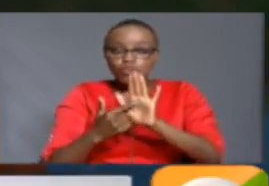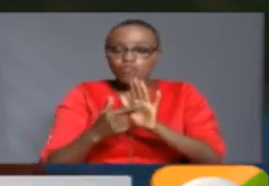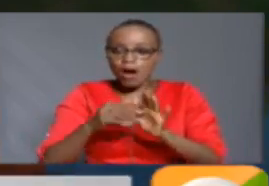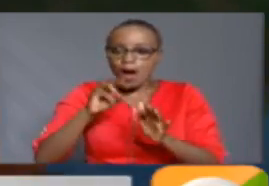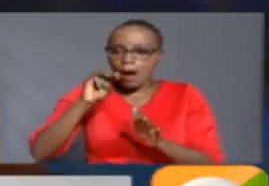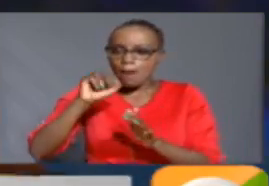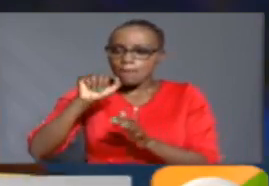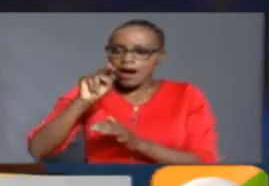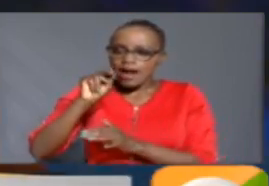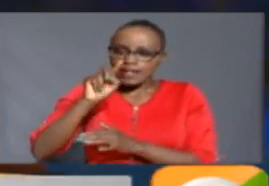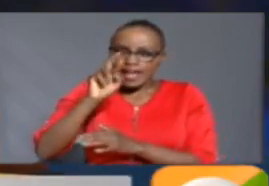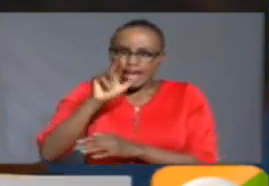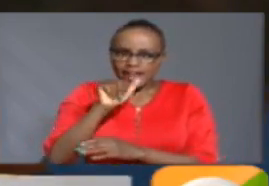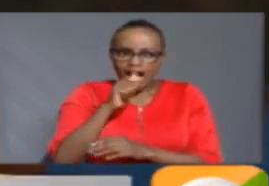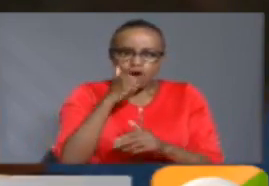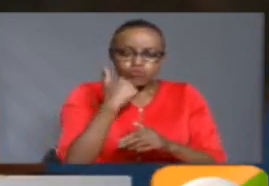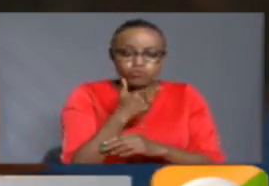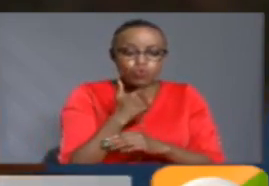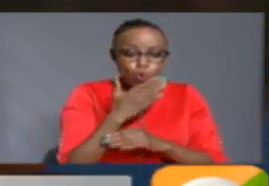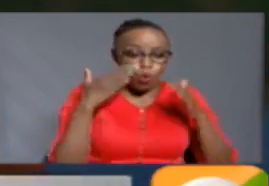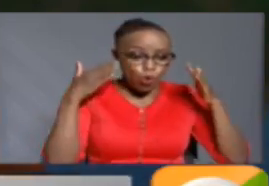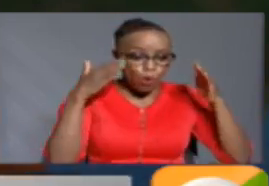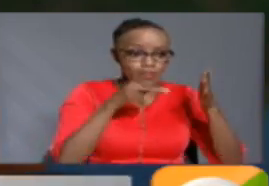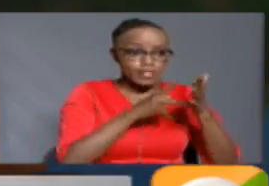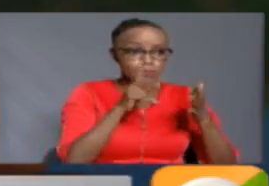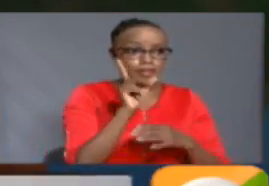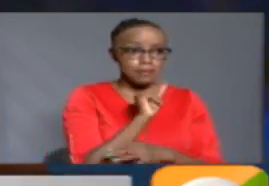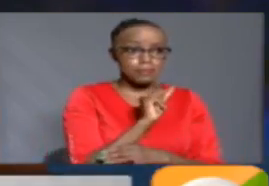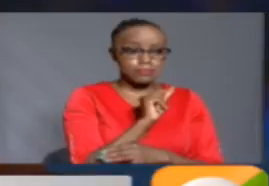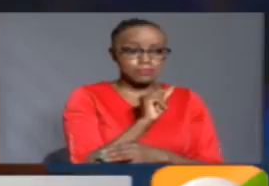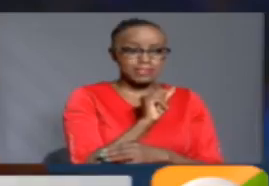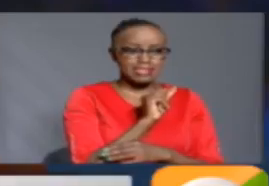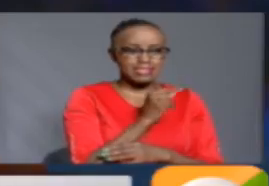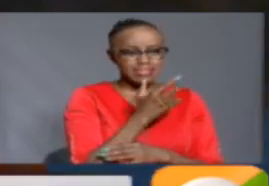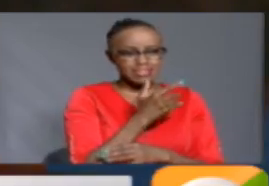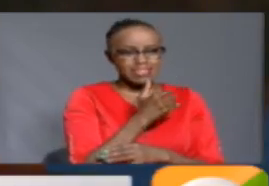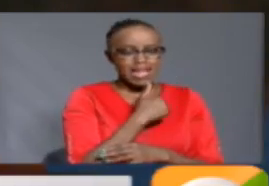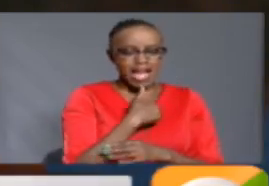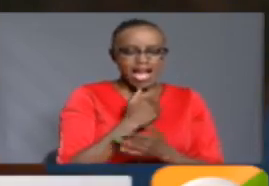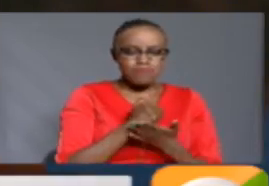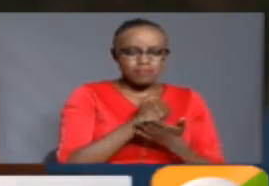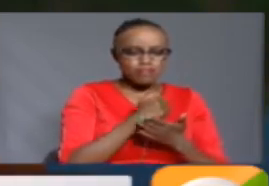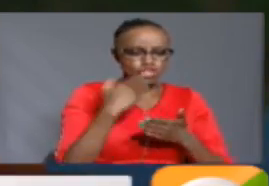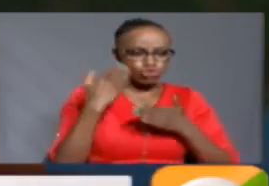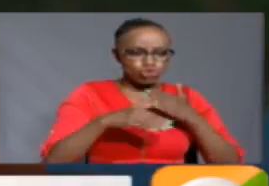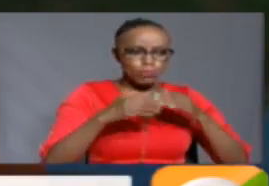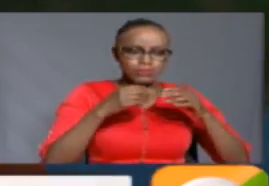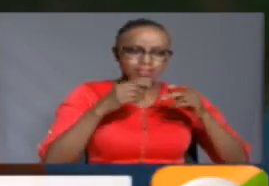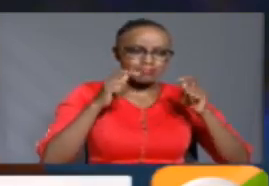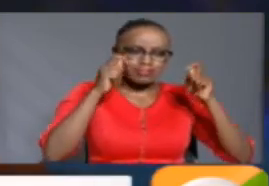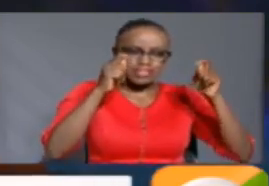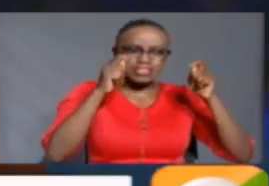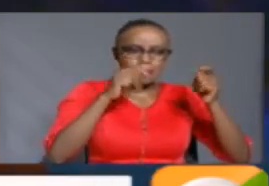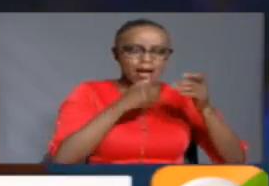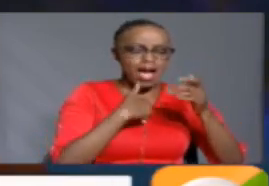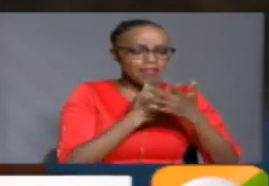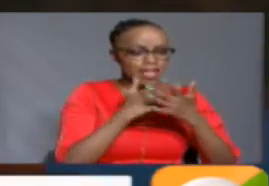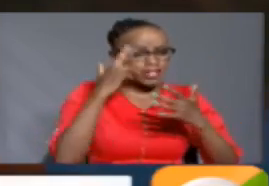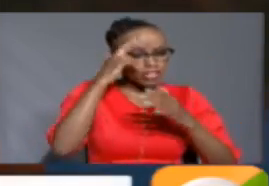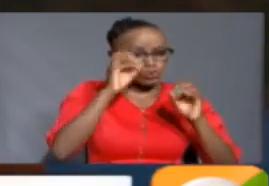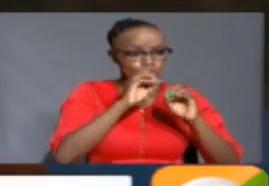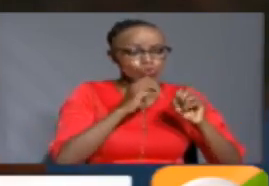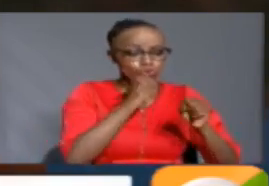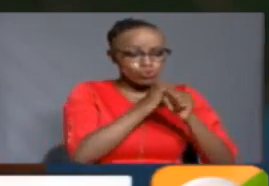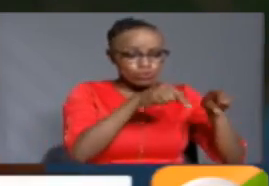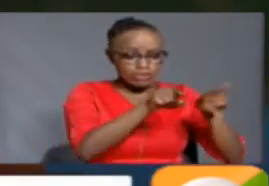Mandera that have committed to pay, and we have suspended the strike, there will be no reason why we should not do the same